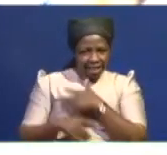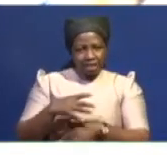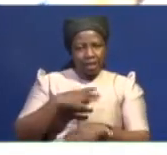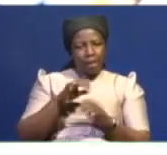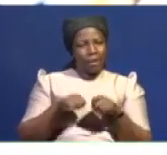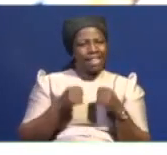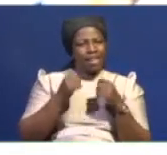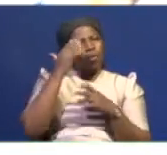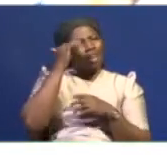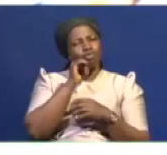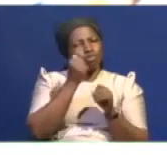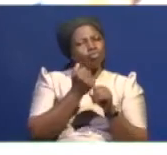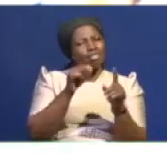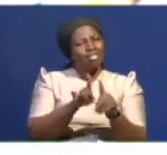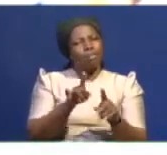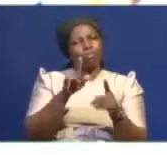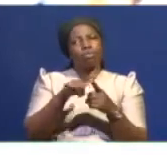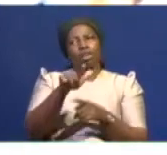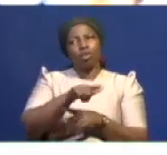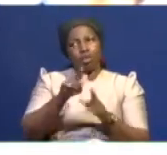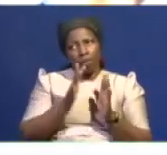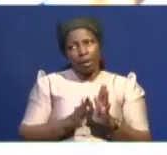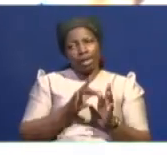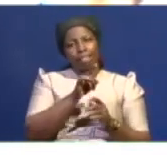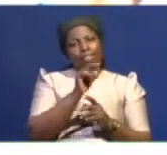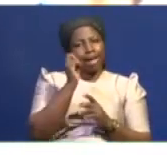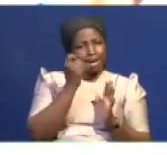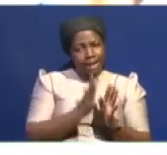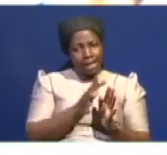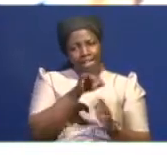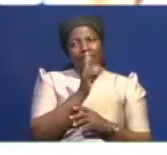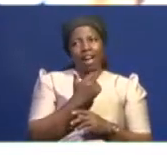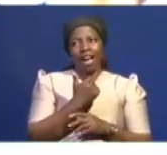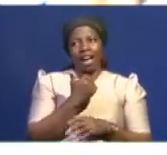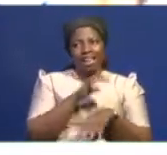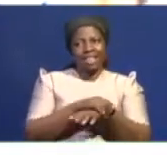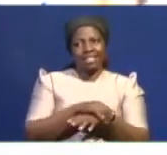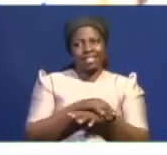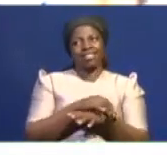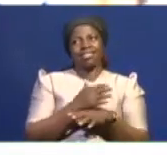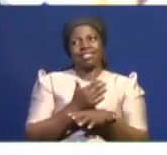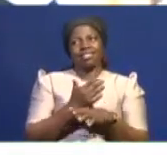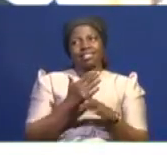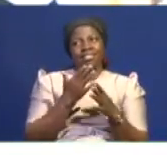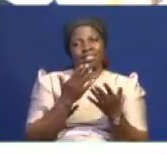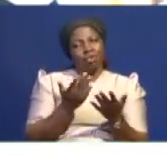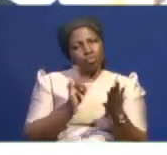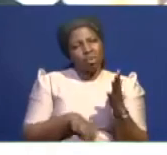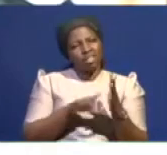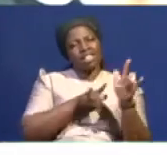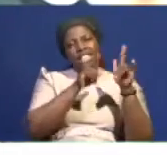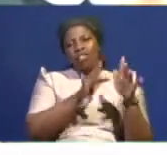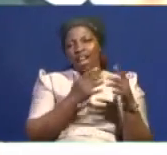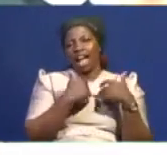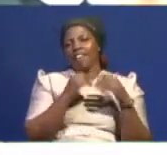it to locals? Yeah, he is a Kenyan, but he does not get privileges that foreigners have. Yeah, the government needs to do more.